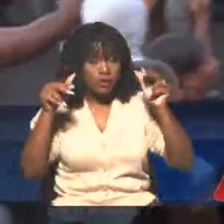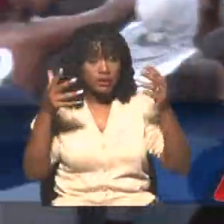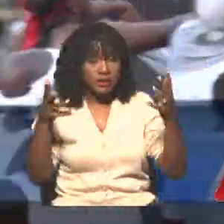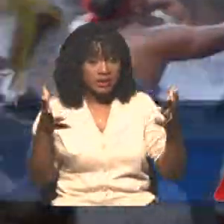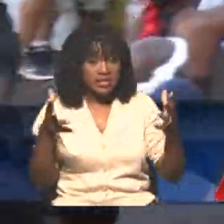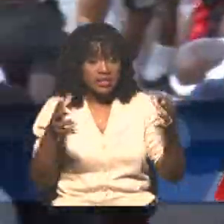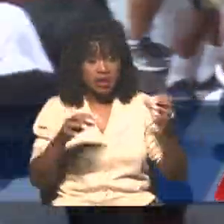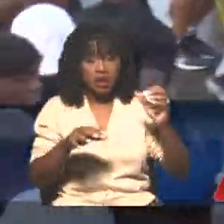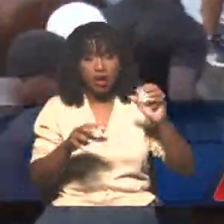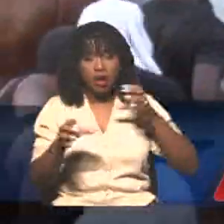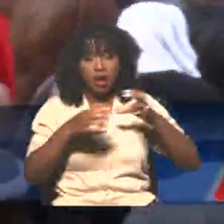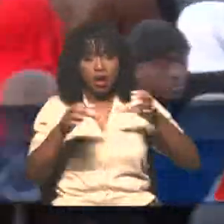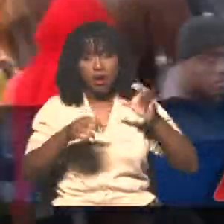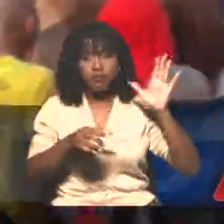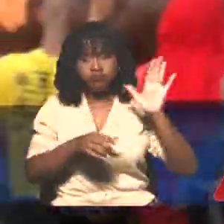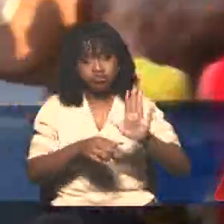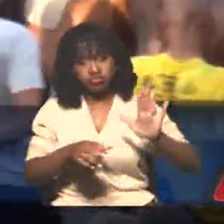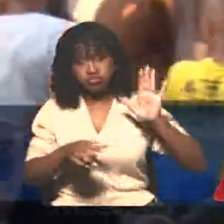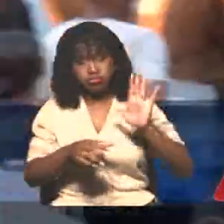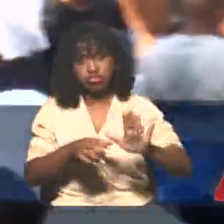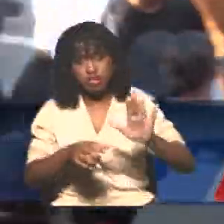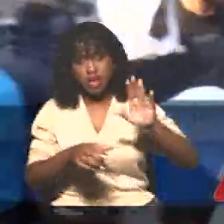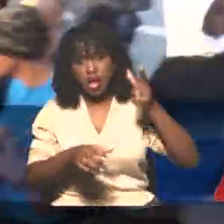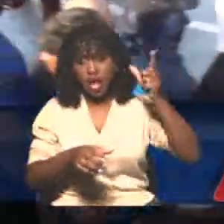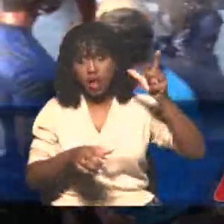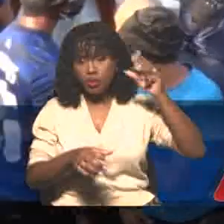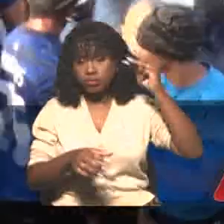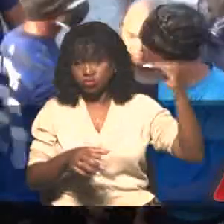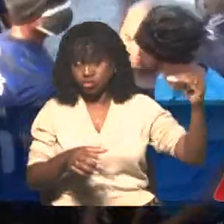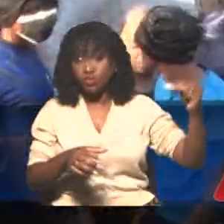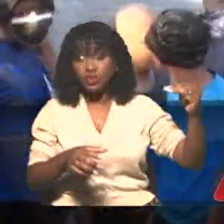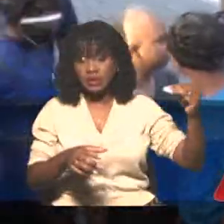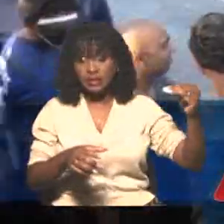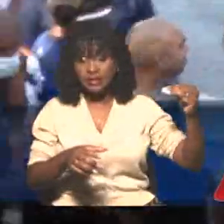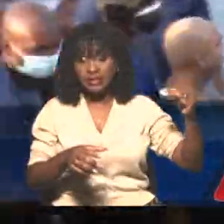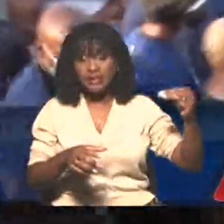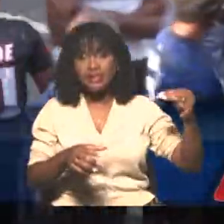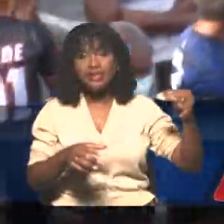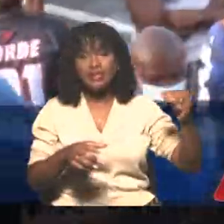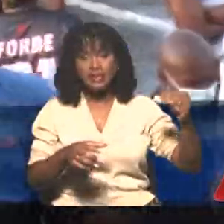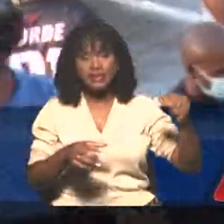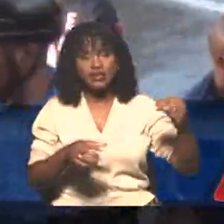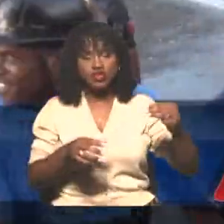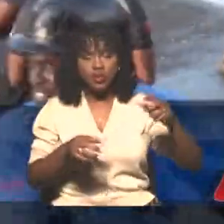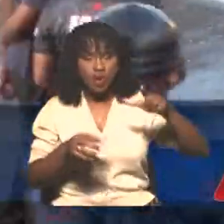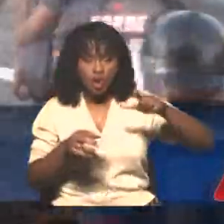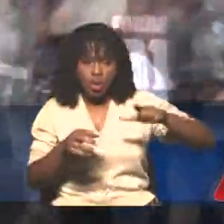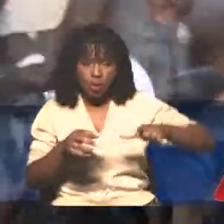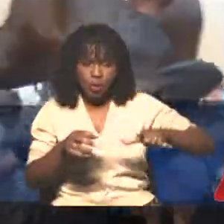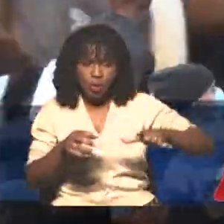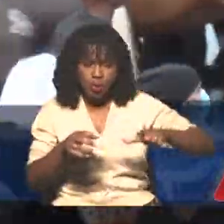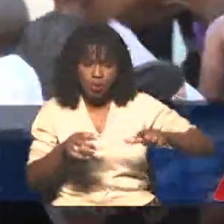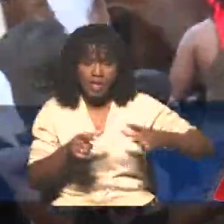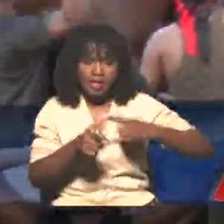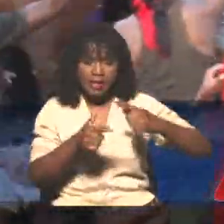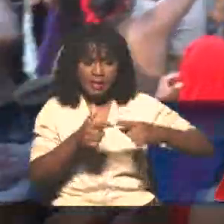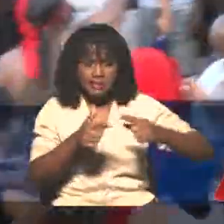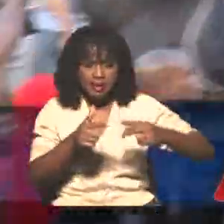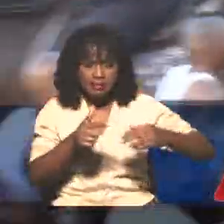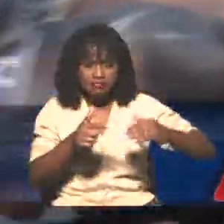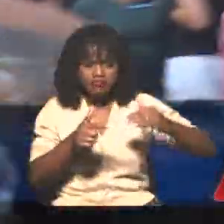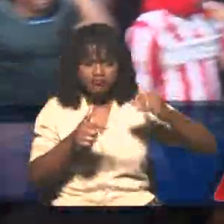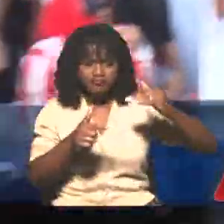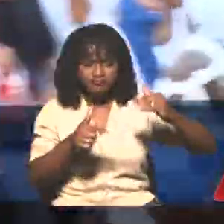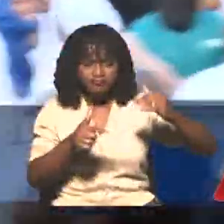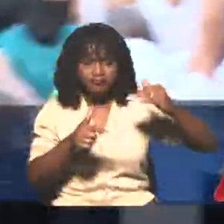horns, sirens, and music. These loud sounds are initially introduced at a lower volume, with the level being gradually